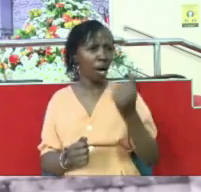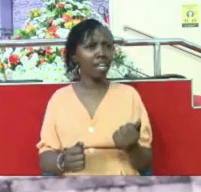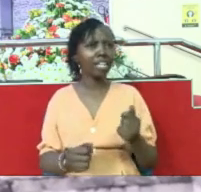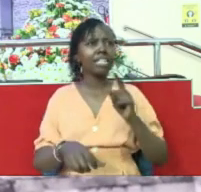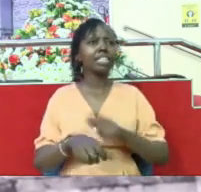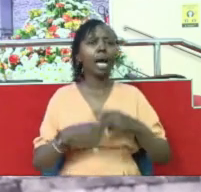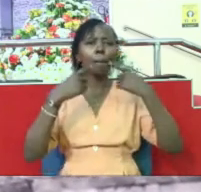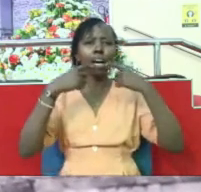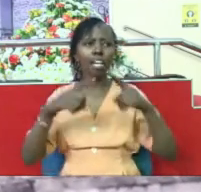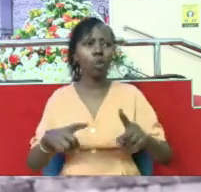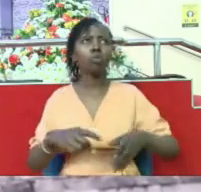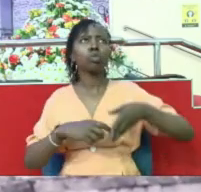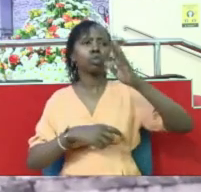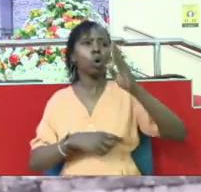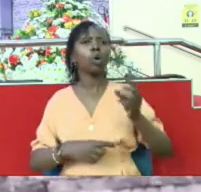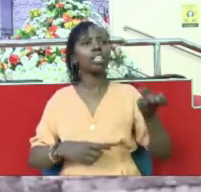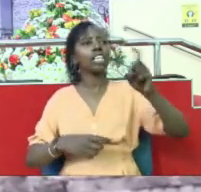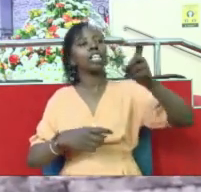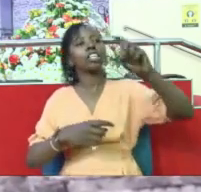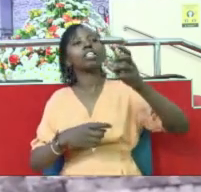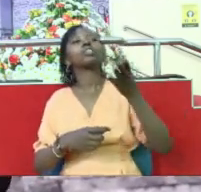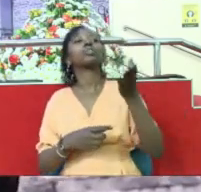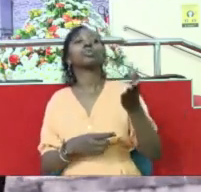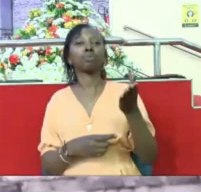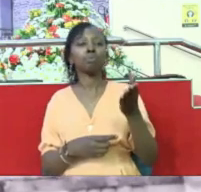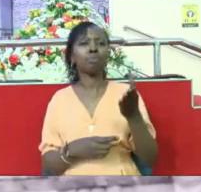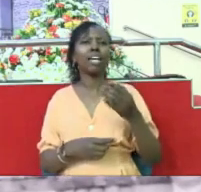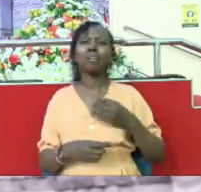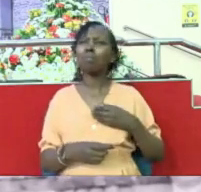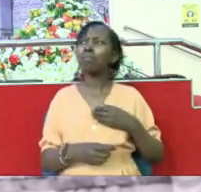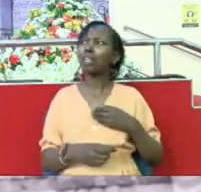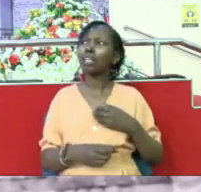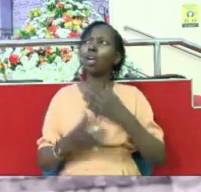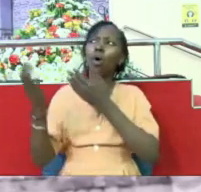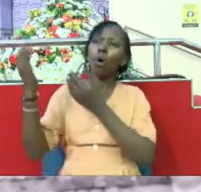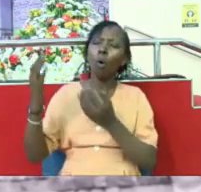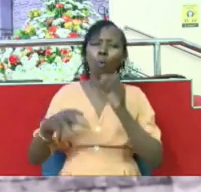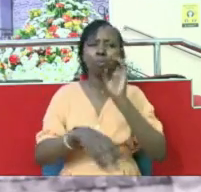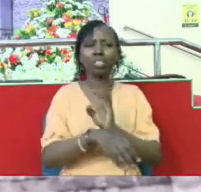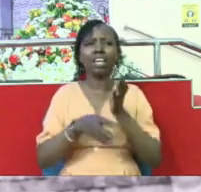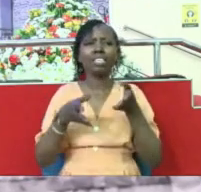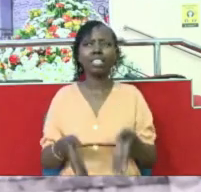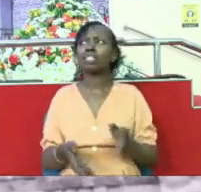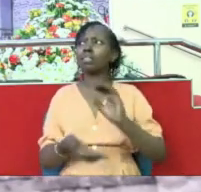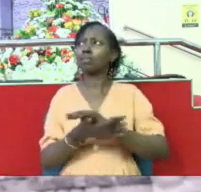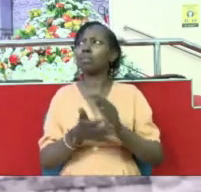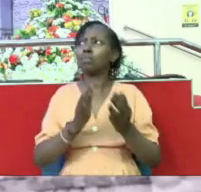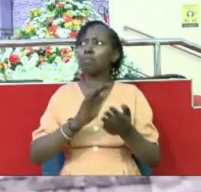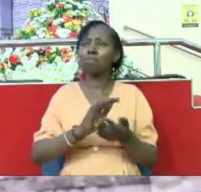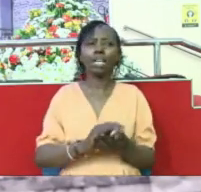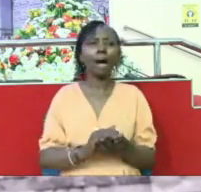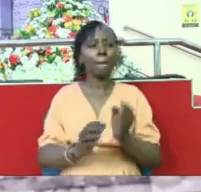going to multiply. Kwa sababu unavyo, oh, I wish this church can become church. Nataka mkuwe kanisa. Yetu wache watu waku